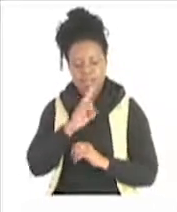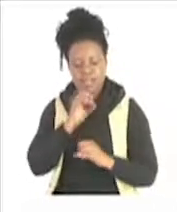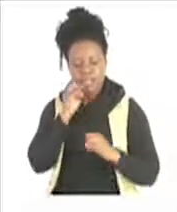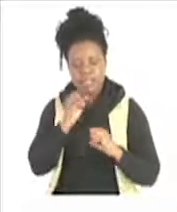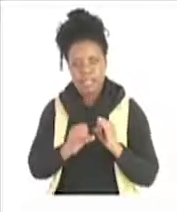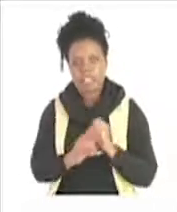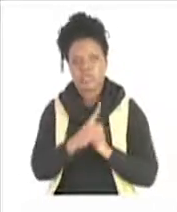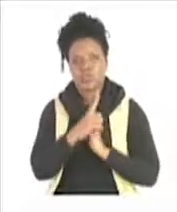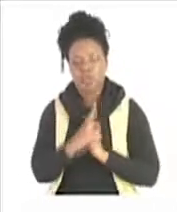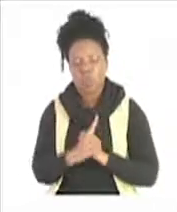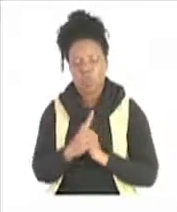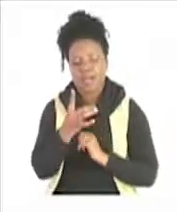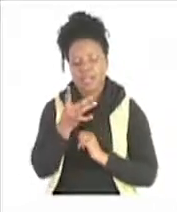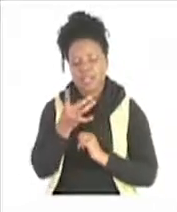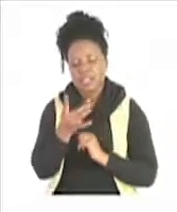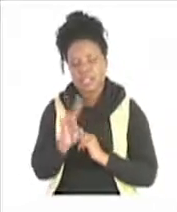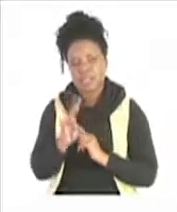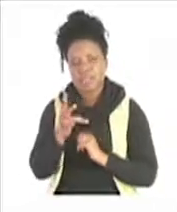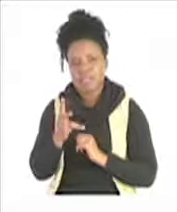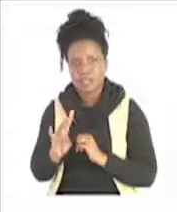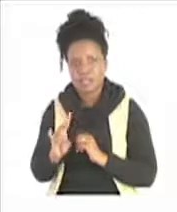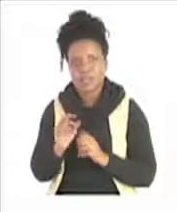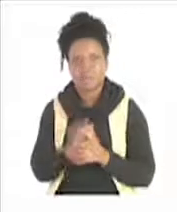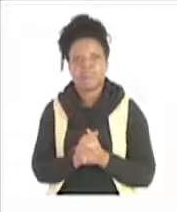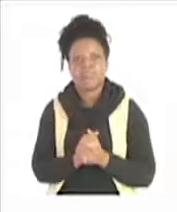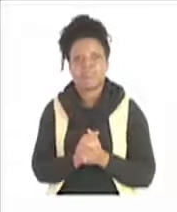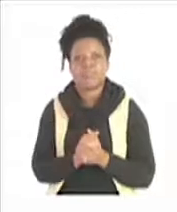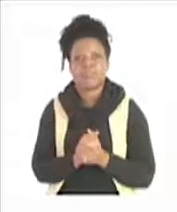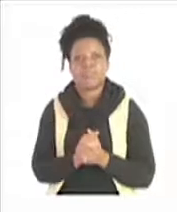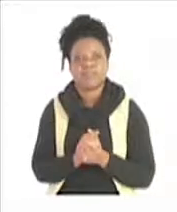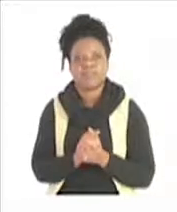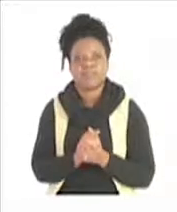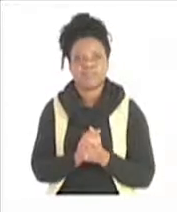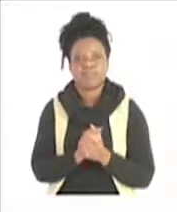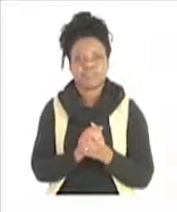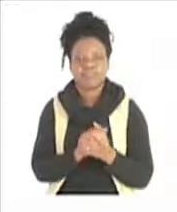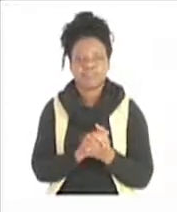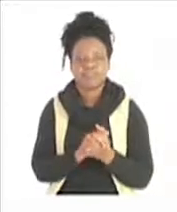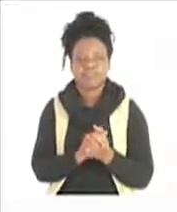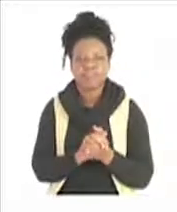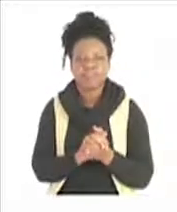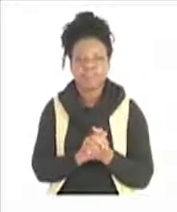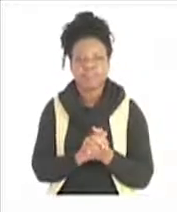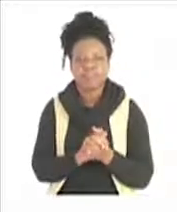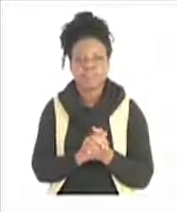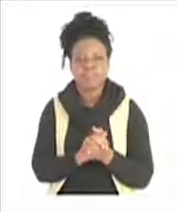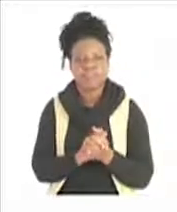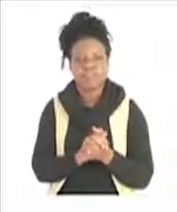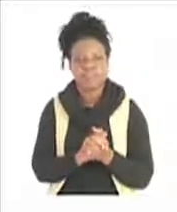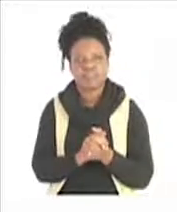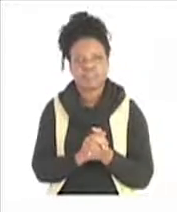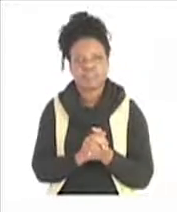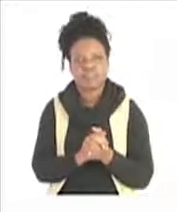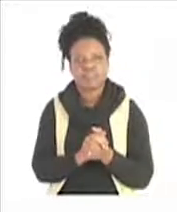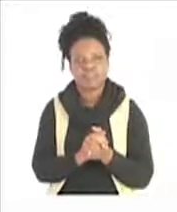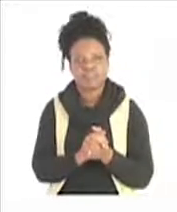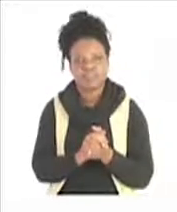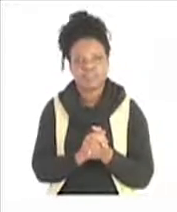say 47 plus 130 equals